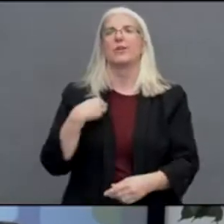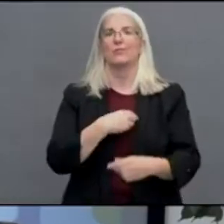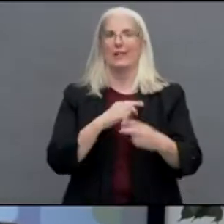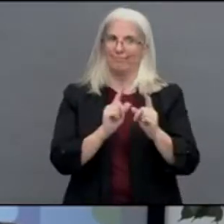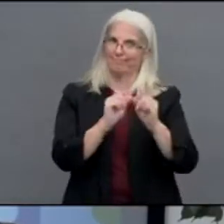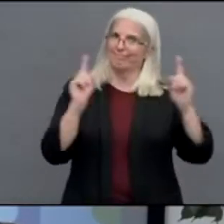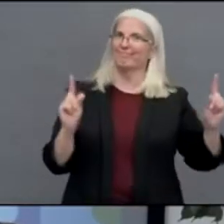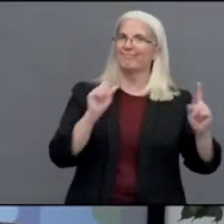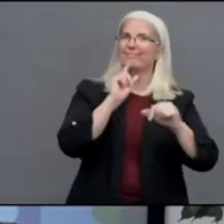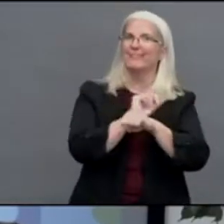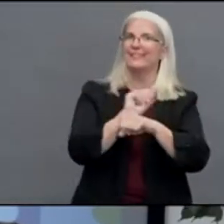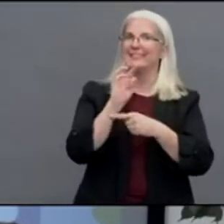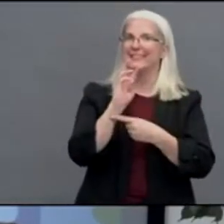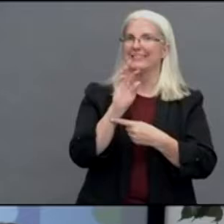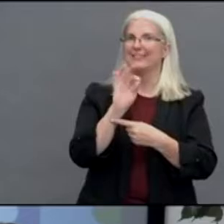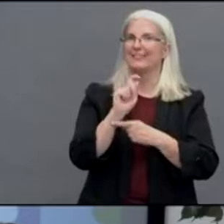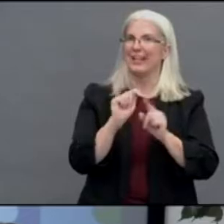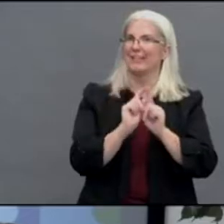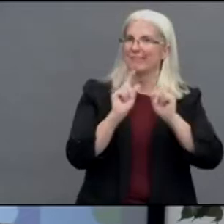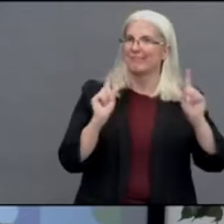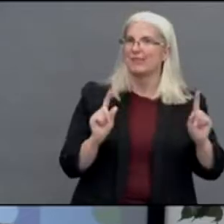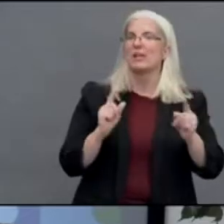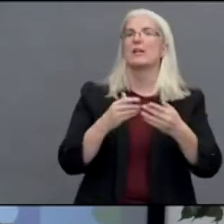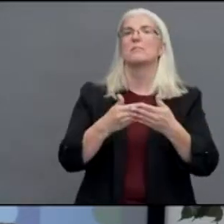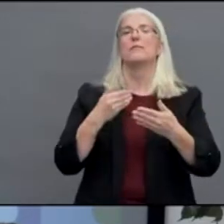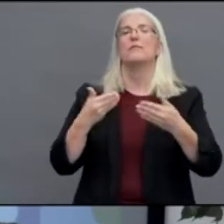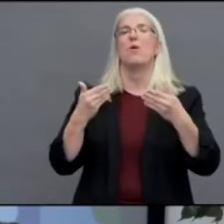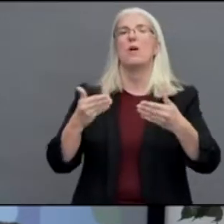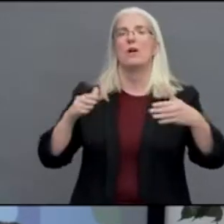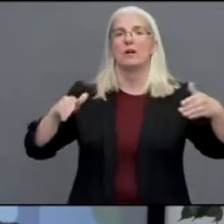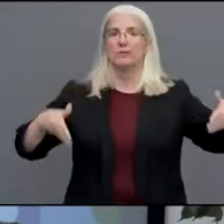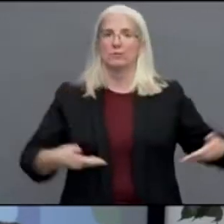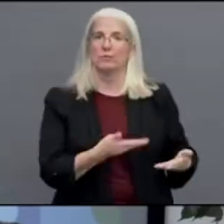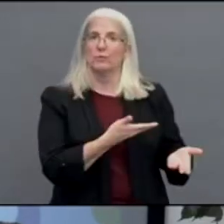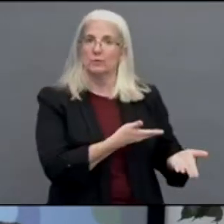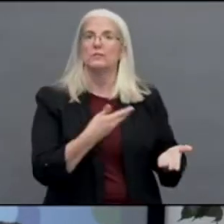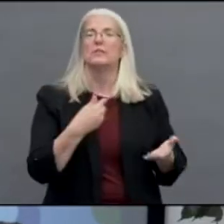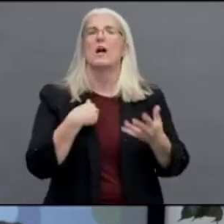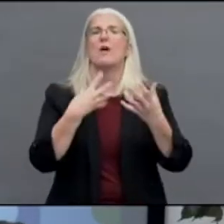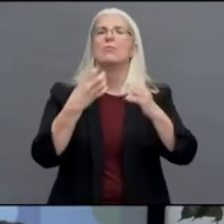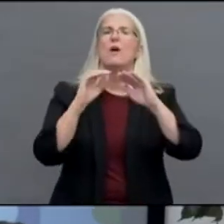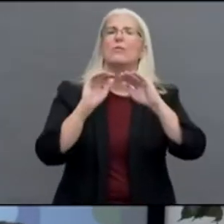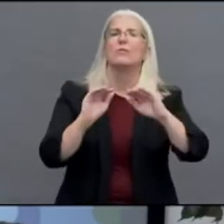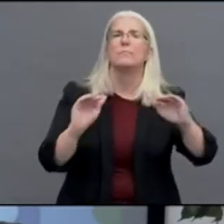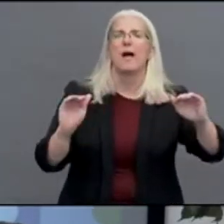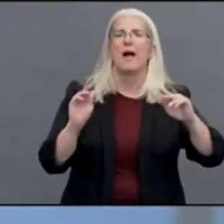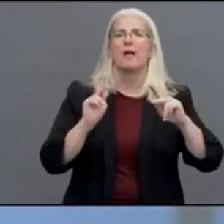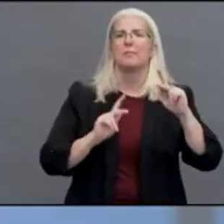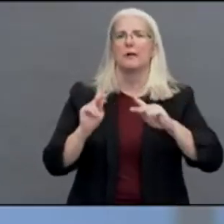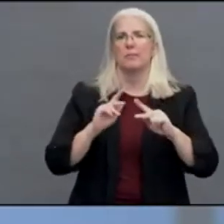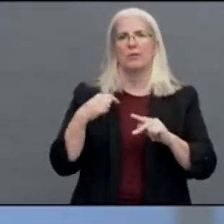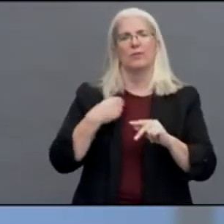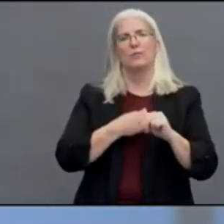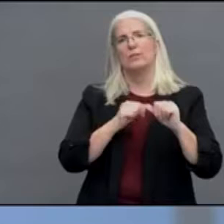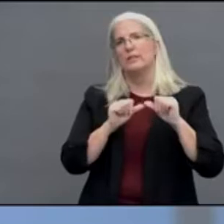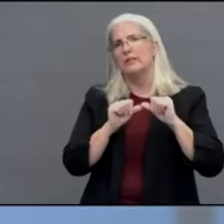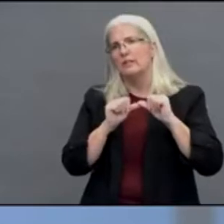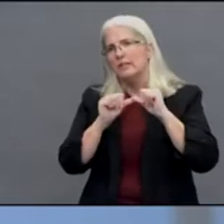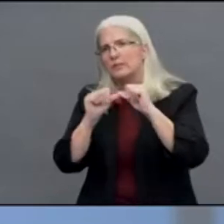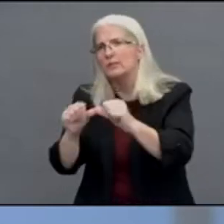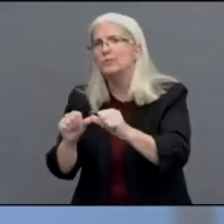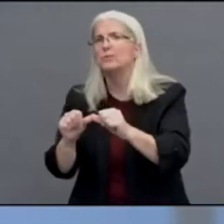guest today, but before I introduce our guest, I want to remind everybody that we continue to be on tier